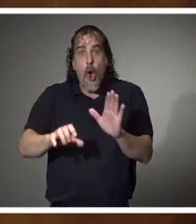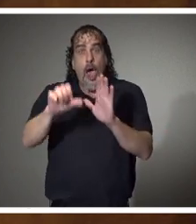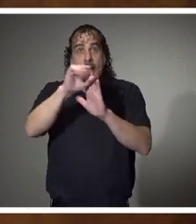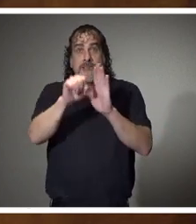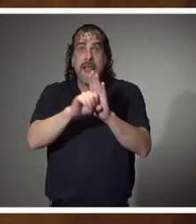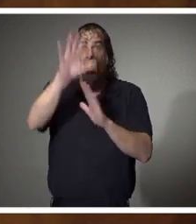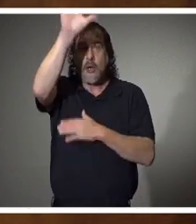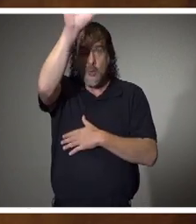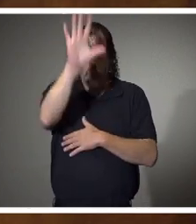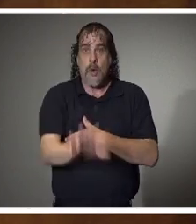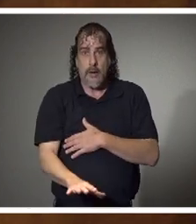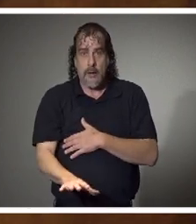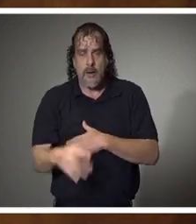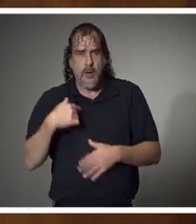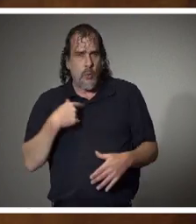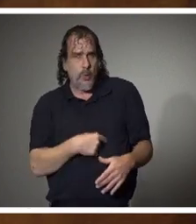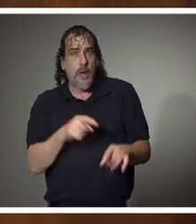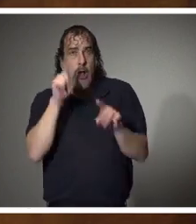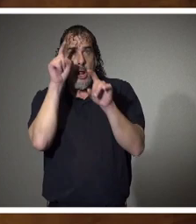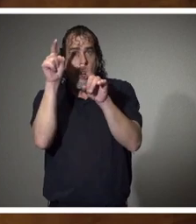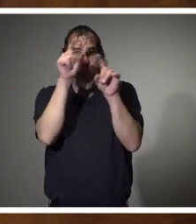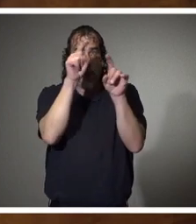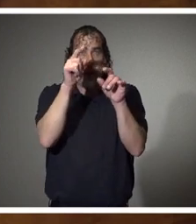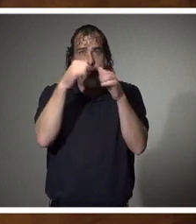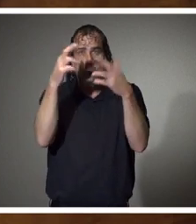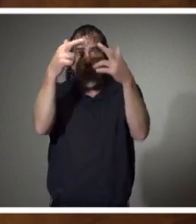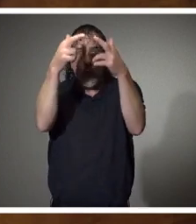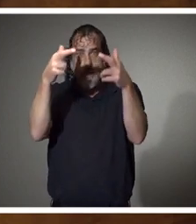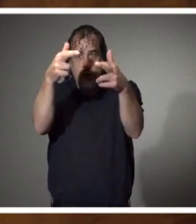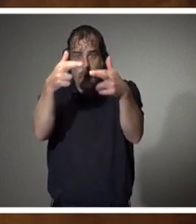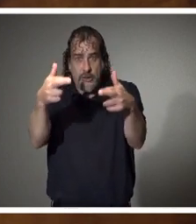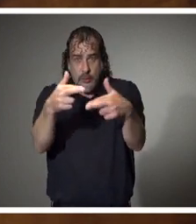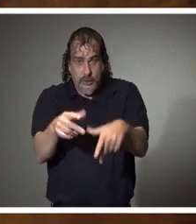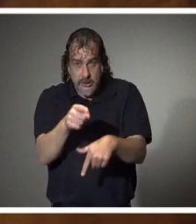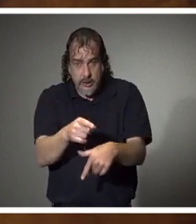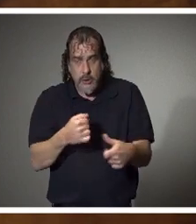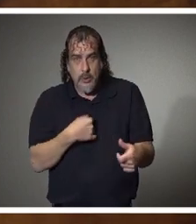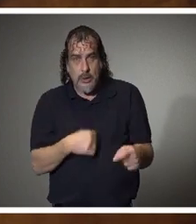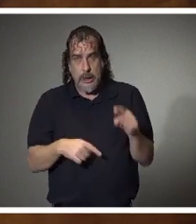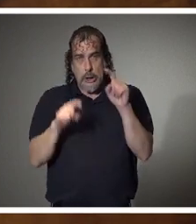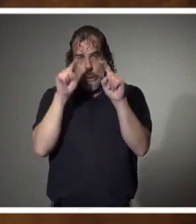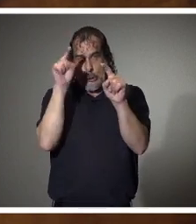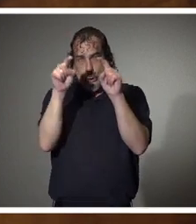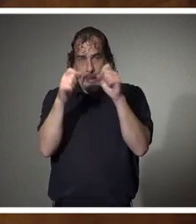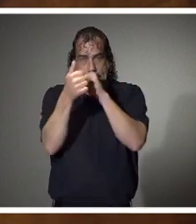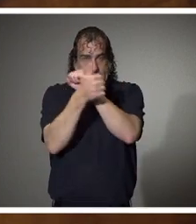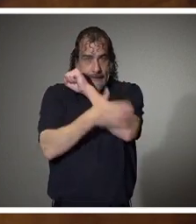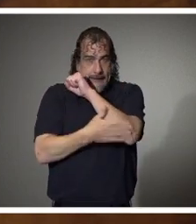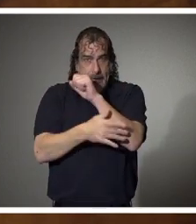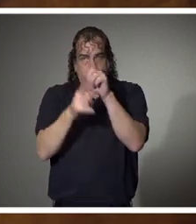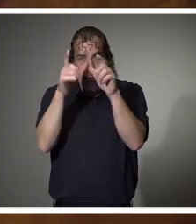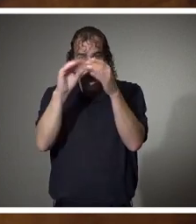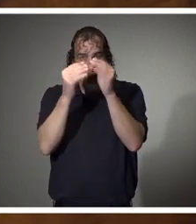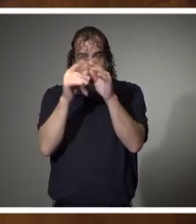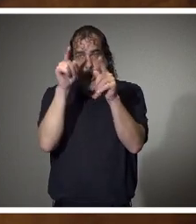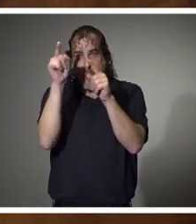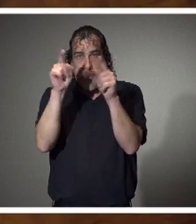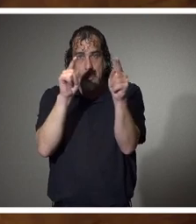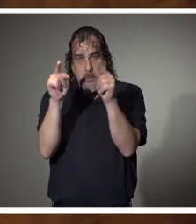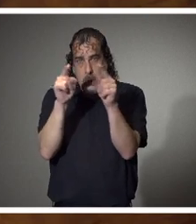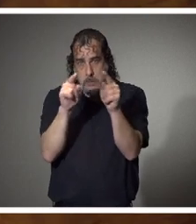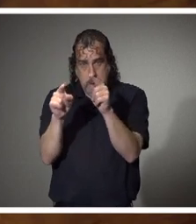looked closely at doing this on a regional basis. We looked at every county's data in